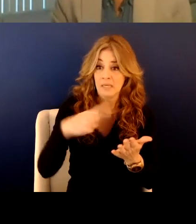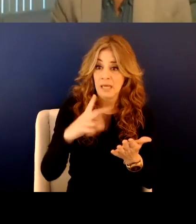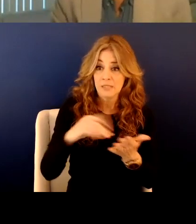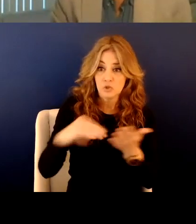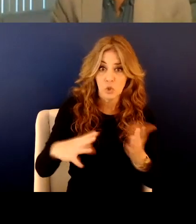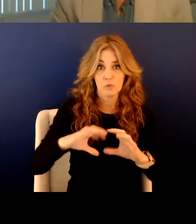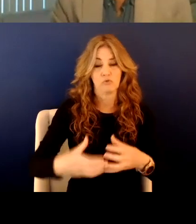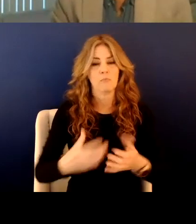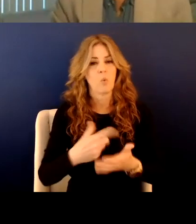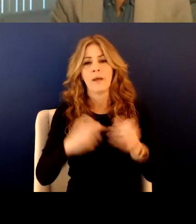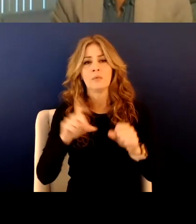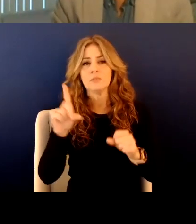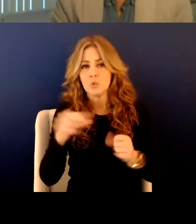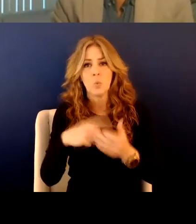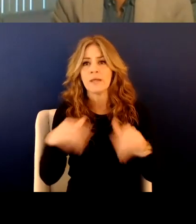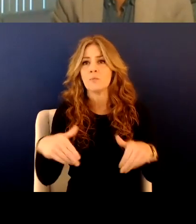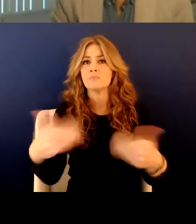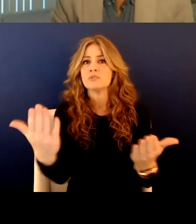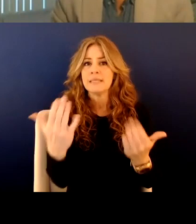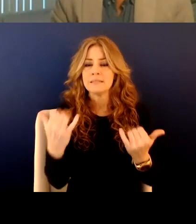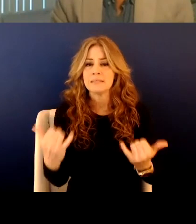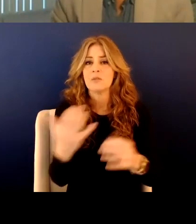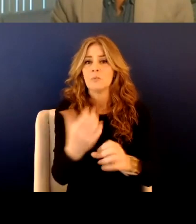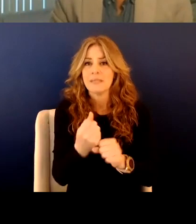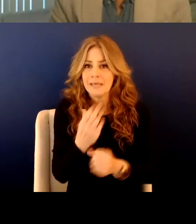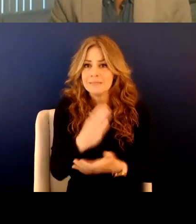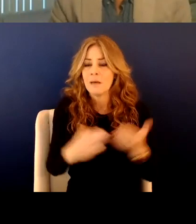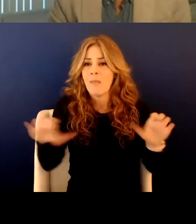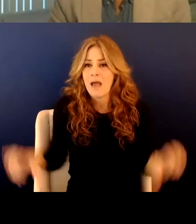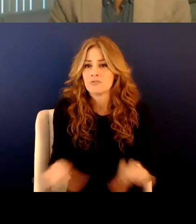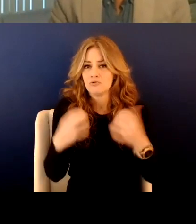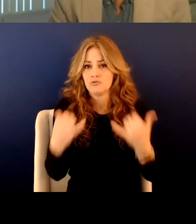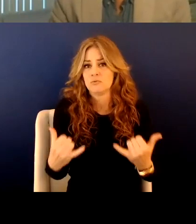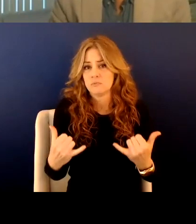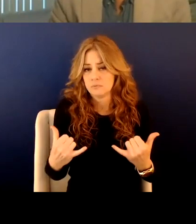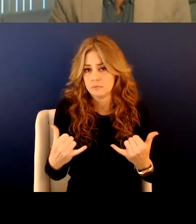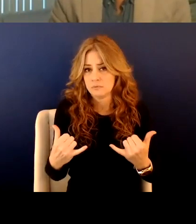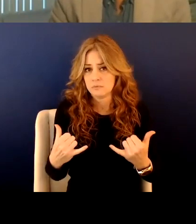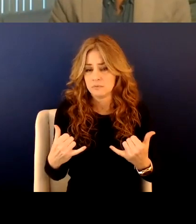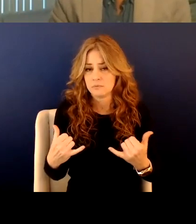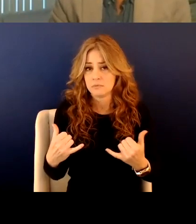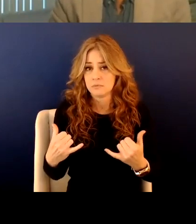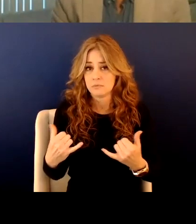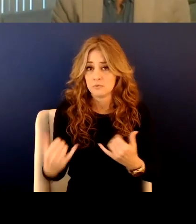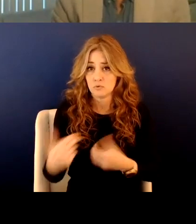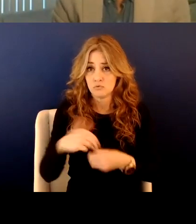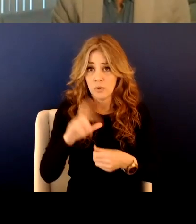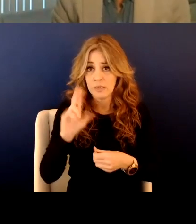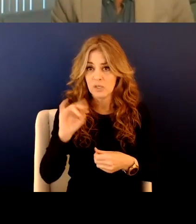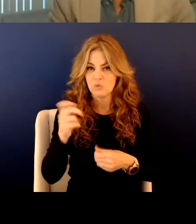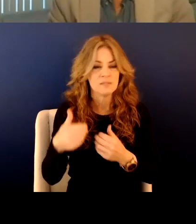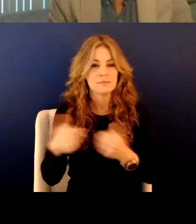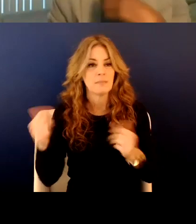and what can we present today that we could possibly get some traction on right now? Again, joining a union and all of that, that's a separate issue. And if